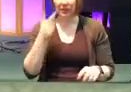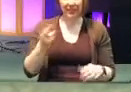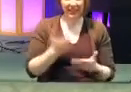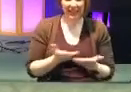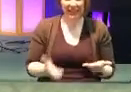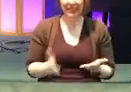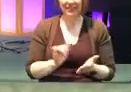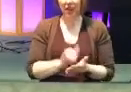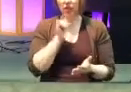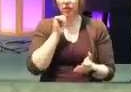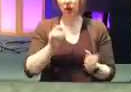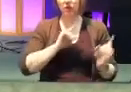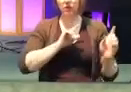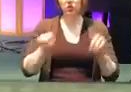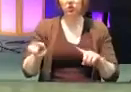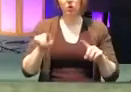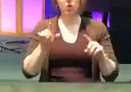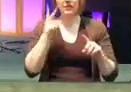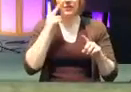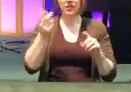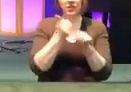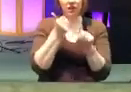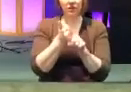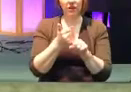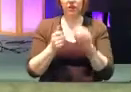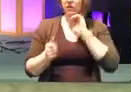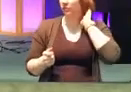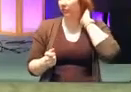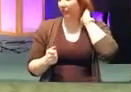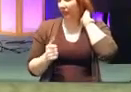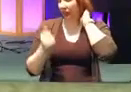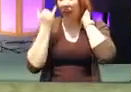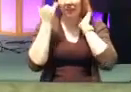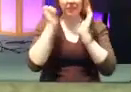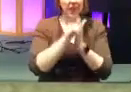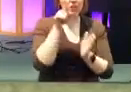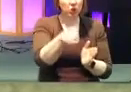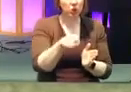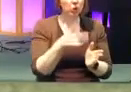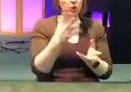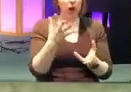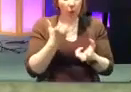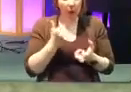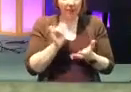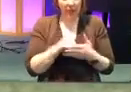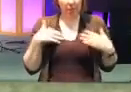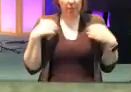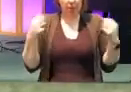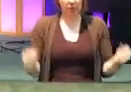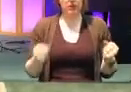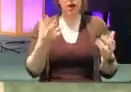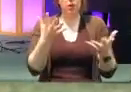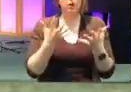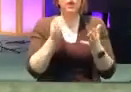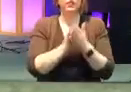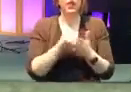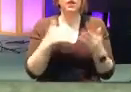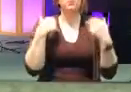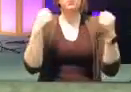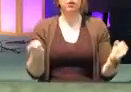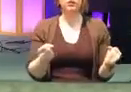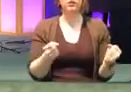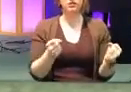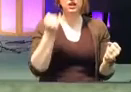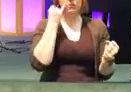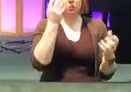never see on your own. We're going to continue to sing this, but if that's you, you know what, say, I need that boldness. I want that boldness. Just begin and just make